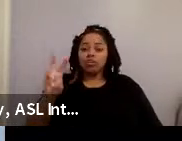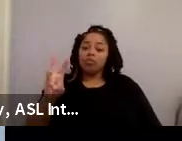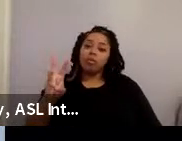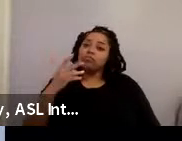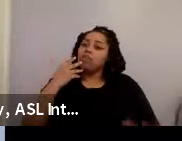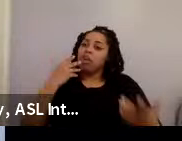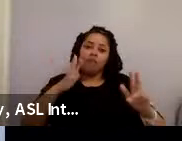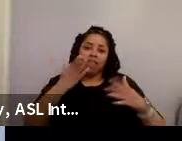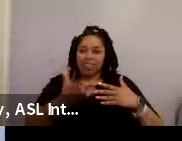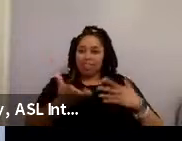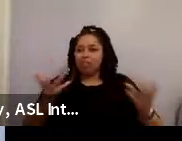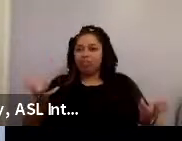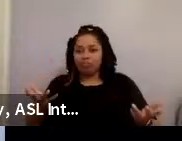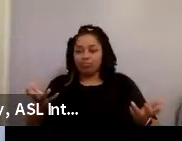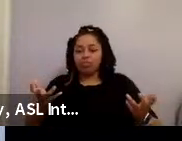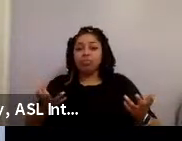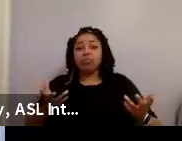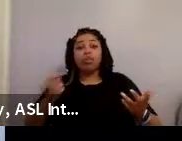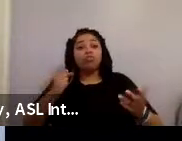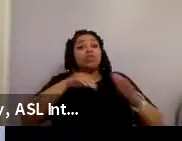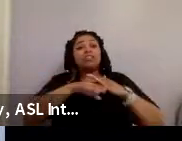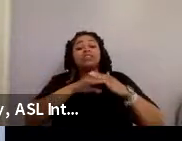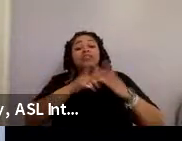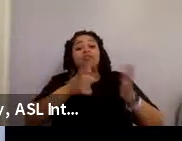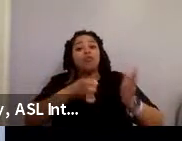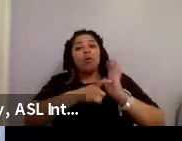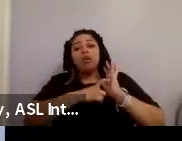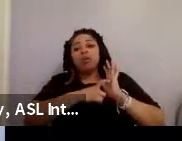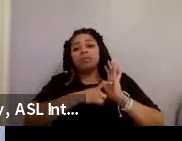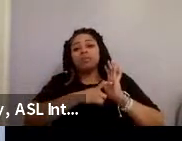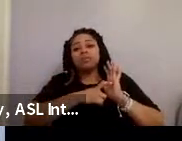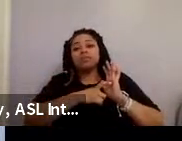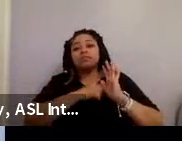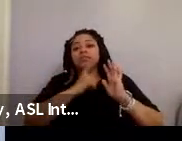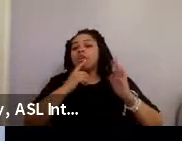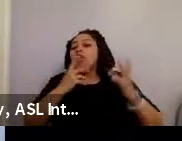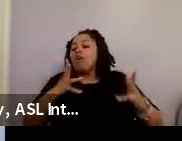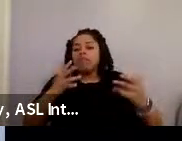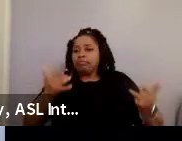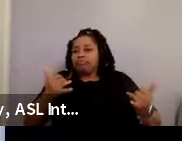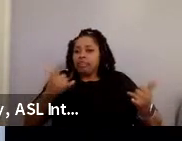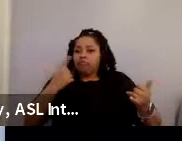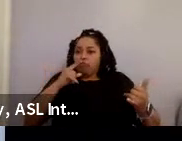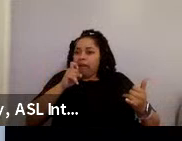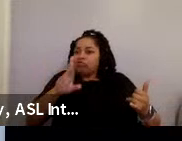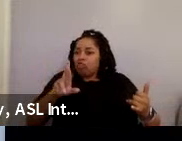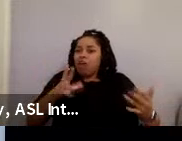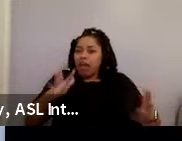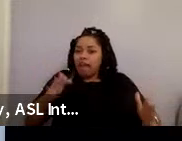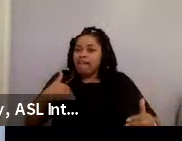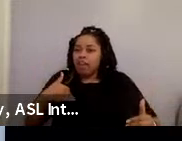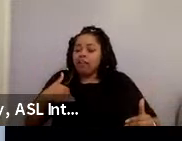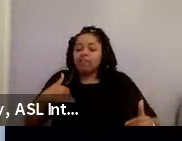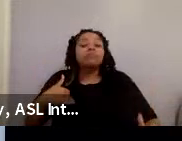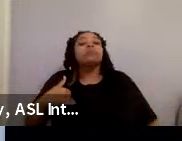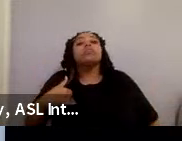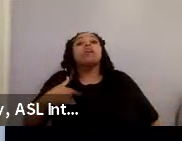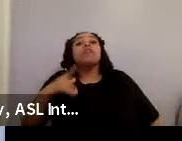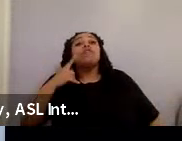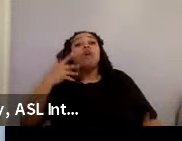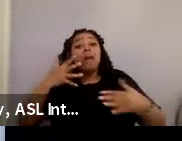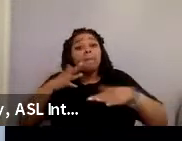already existing. So accessibility requirements exist for XR. For